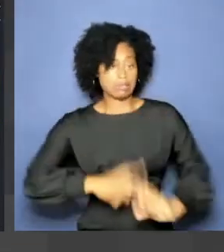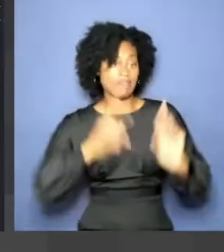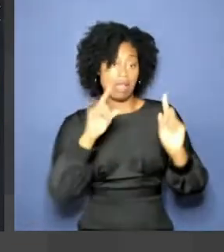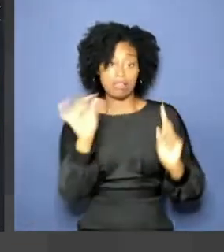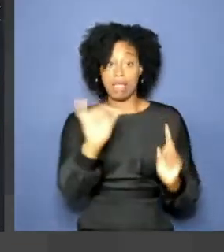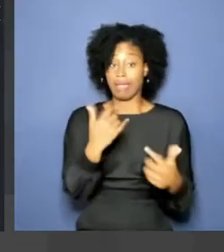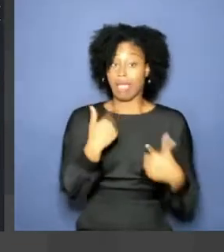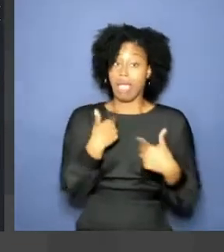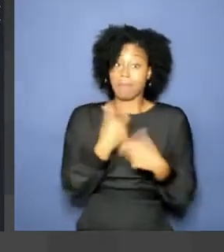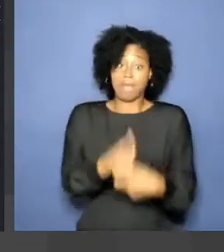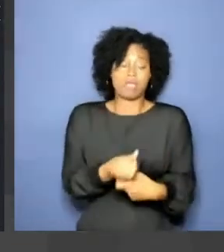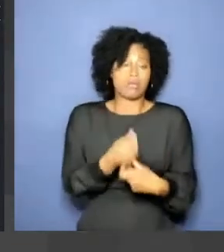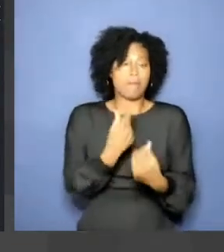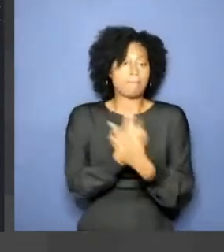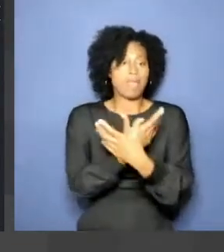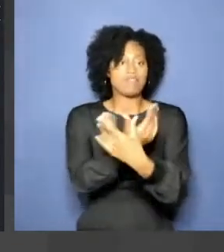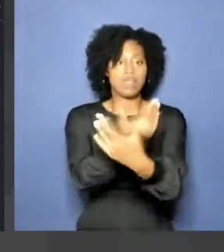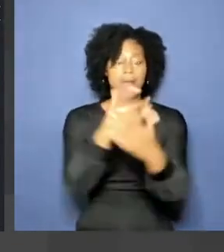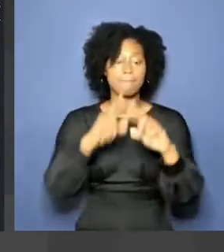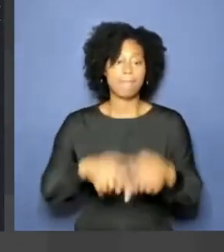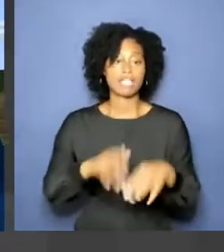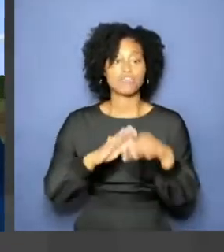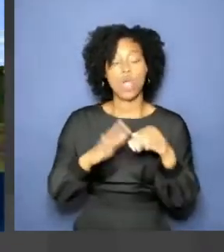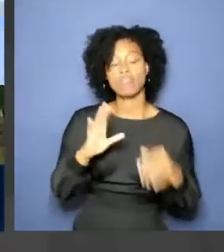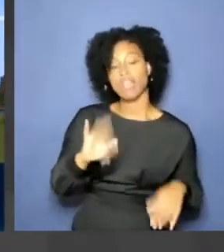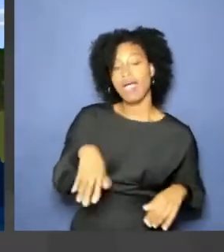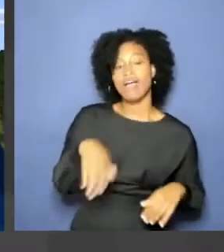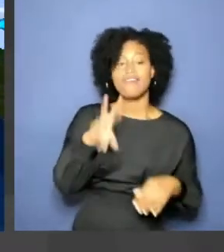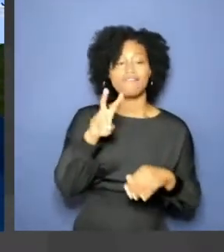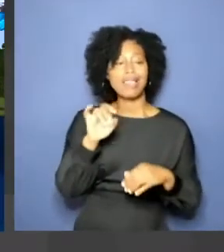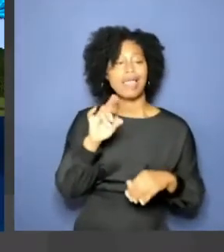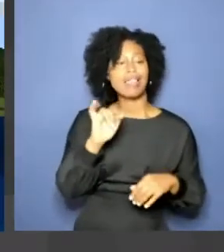made, and is based on the vanilla bat.